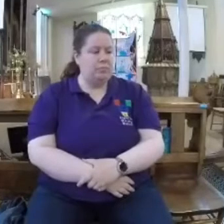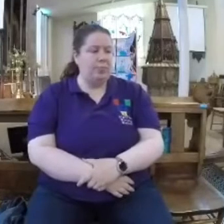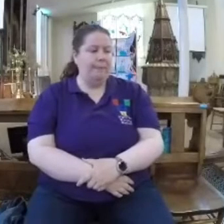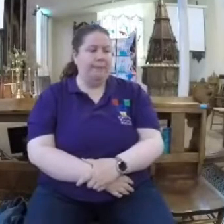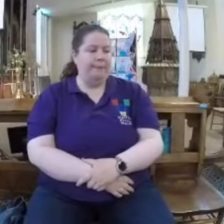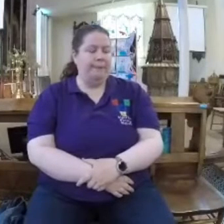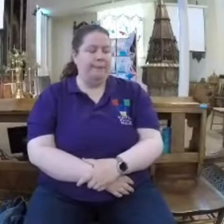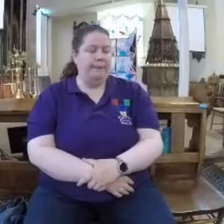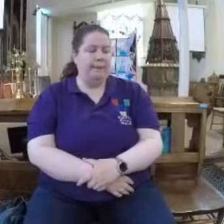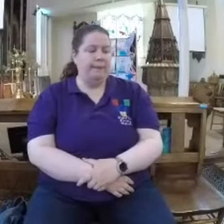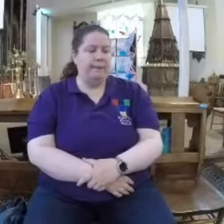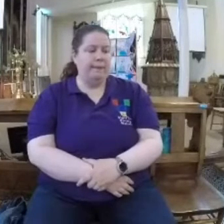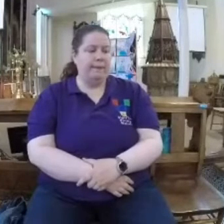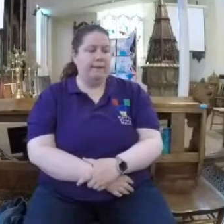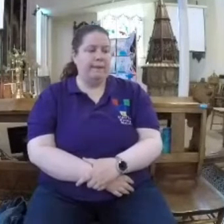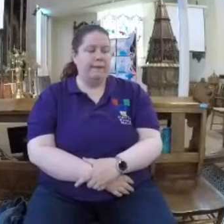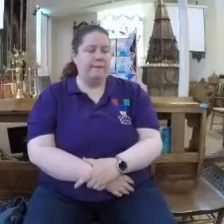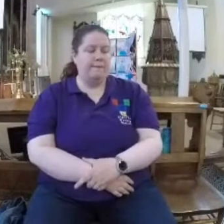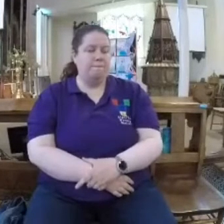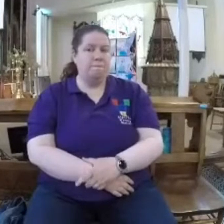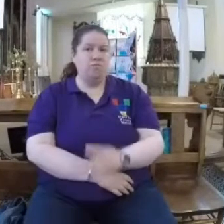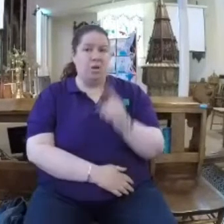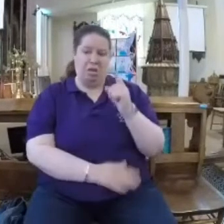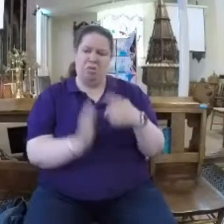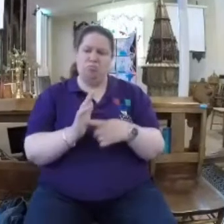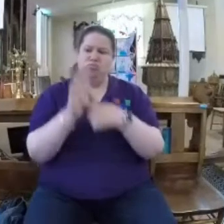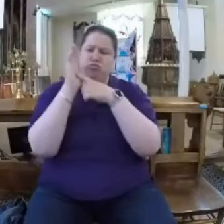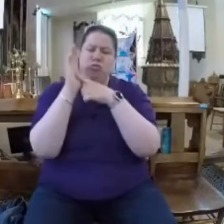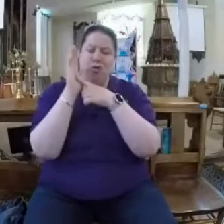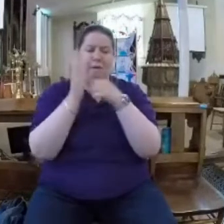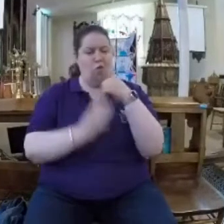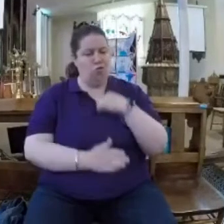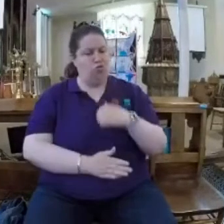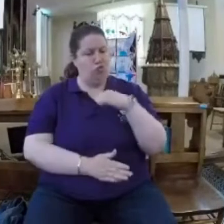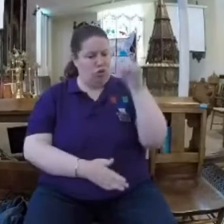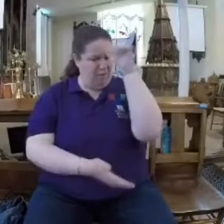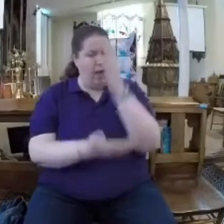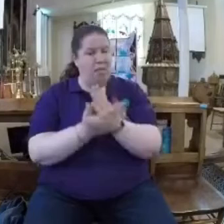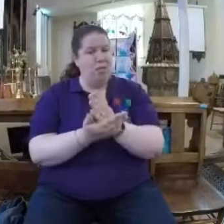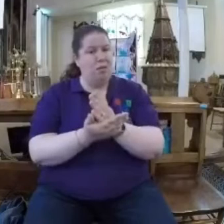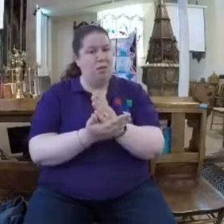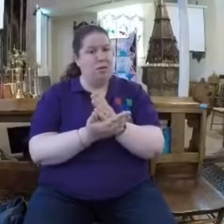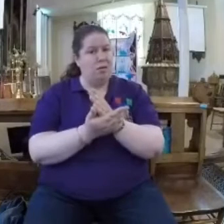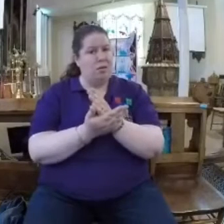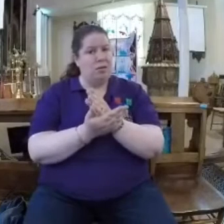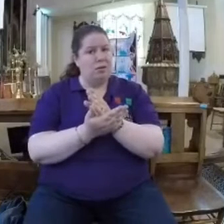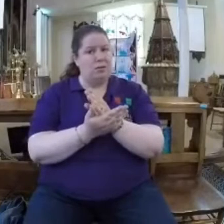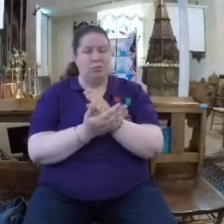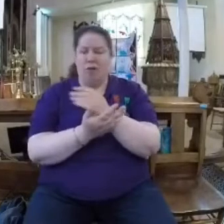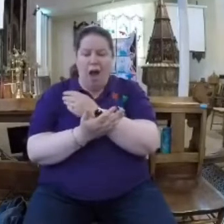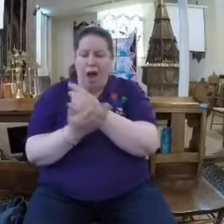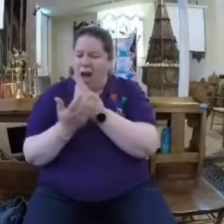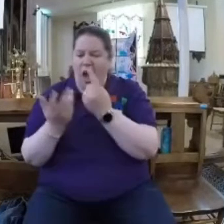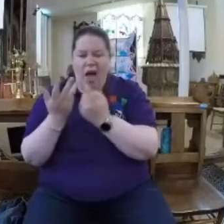But though that is, I think, the key message of our Christian faith, it often gets overshadowed by